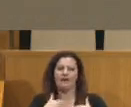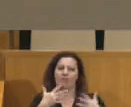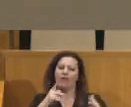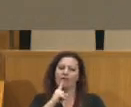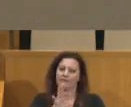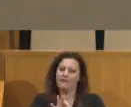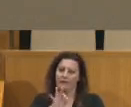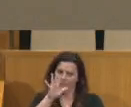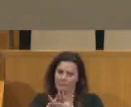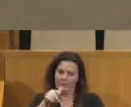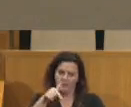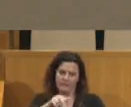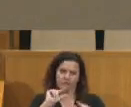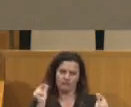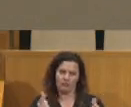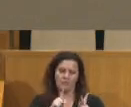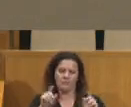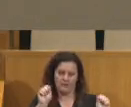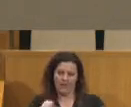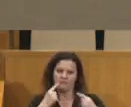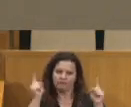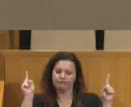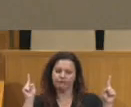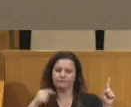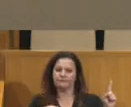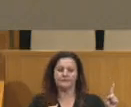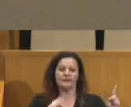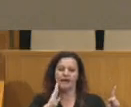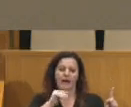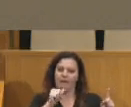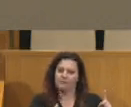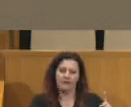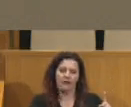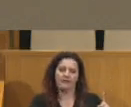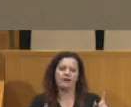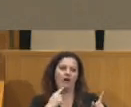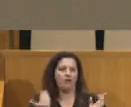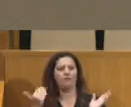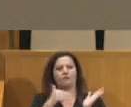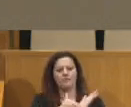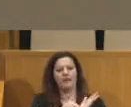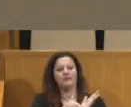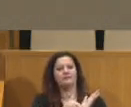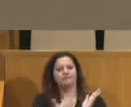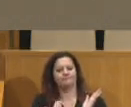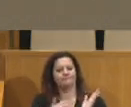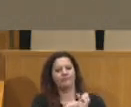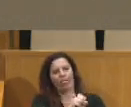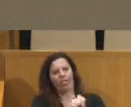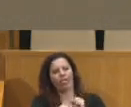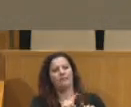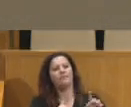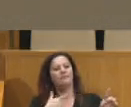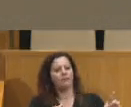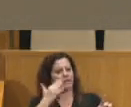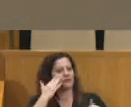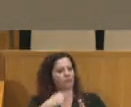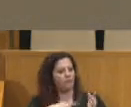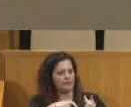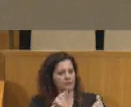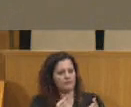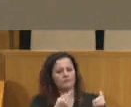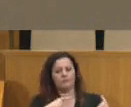it's been a privilege and an honor to work with them for the last 2 years. To the three outgoing council members, Harlow, Phipps, and Mayfield,